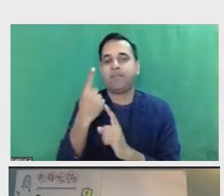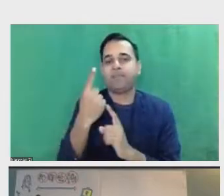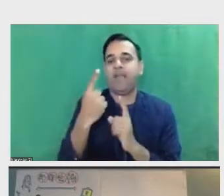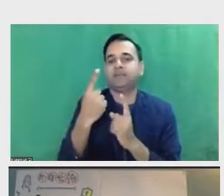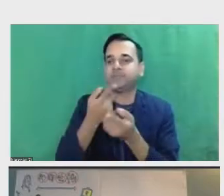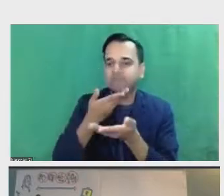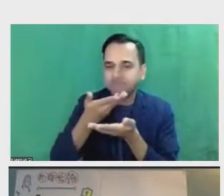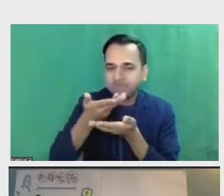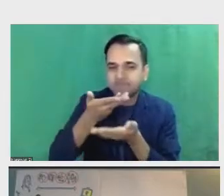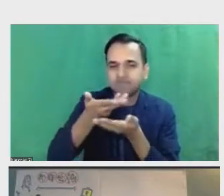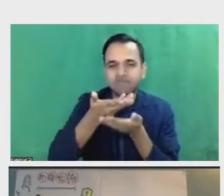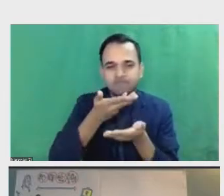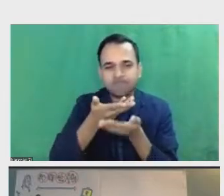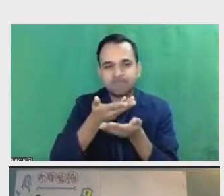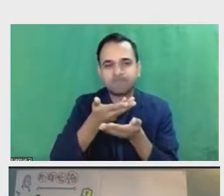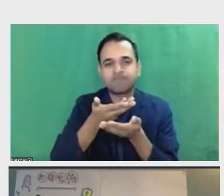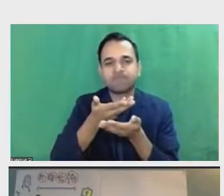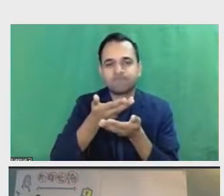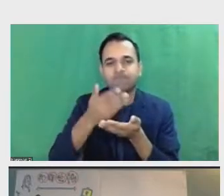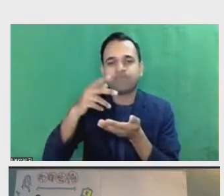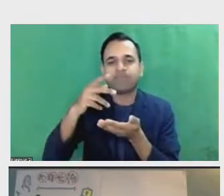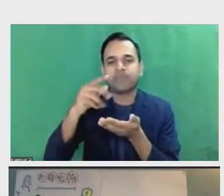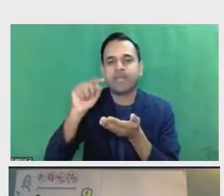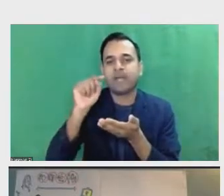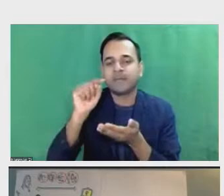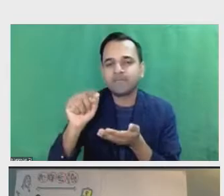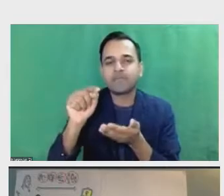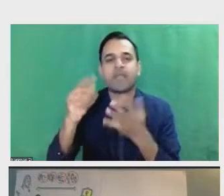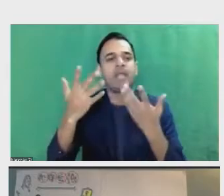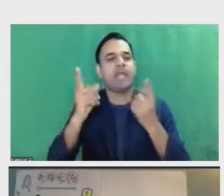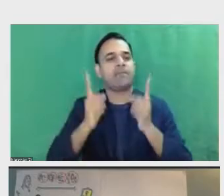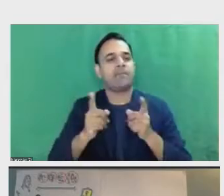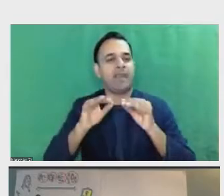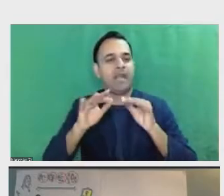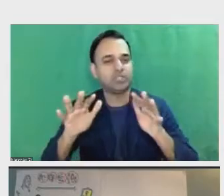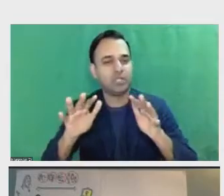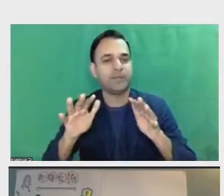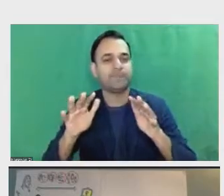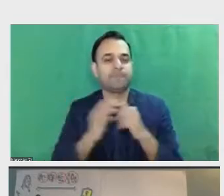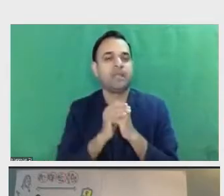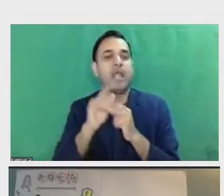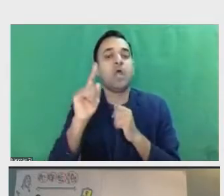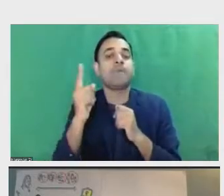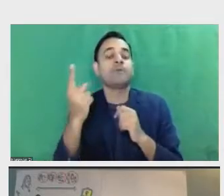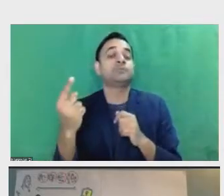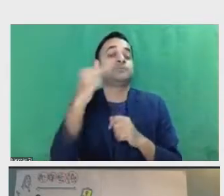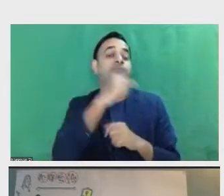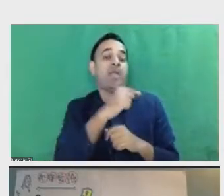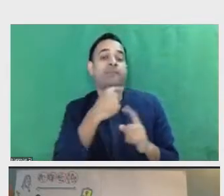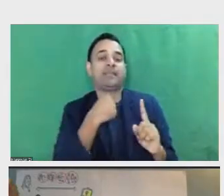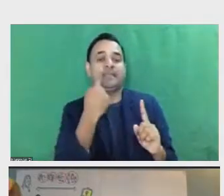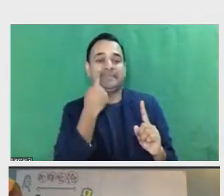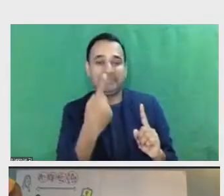one, I see a very important role for women, but they have to have not only the role,